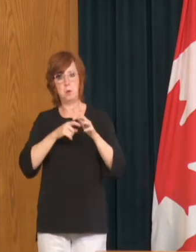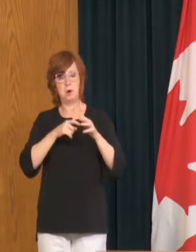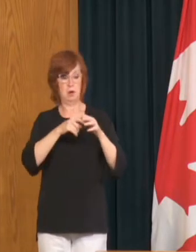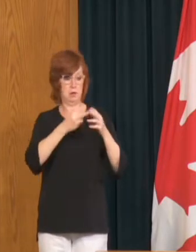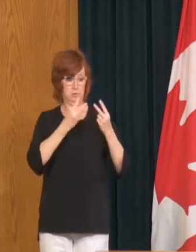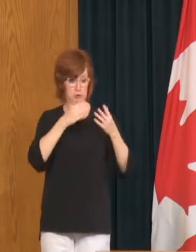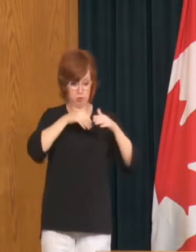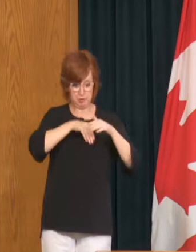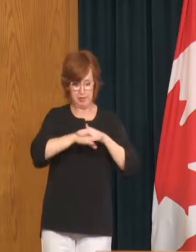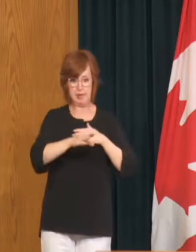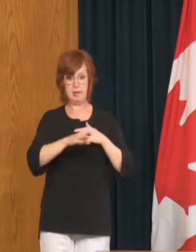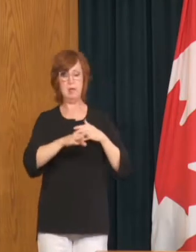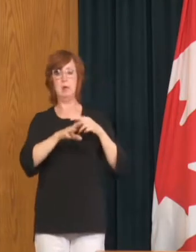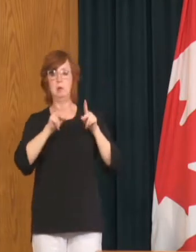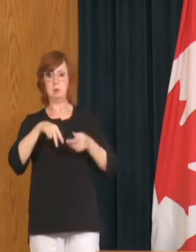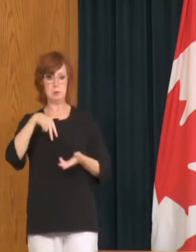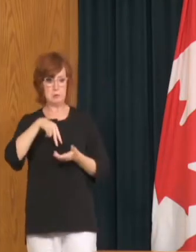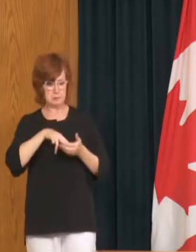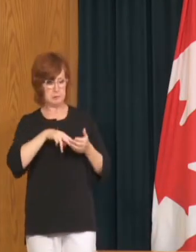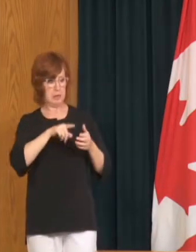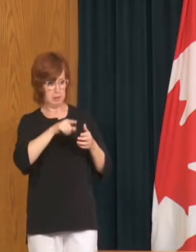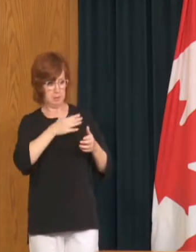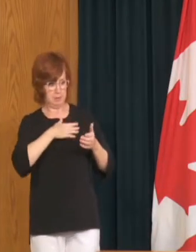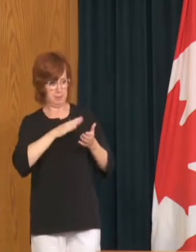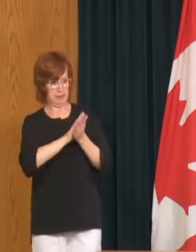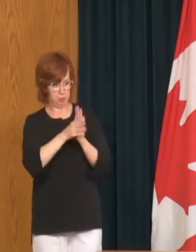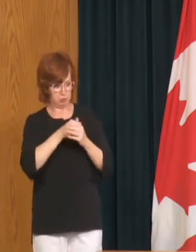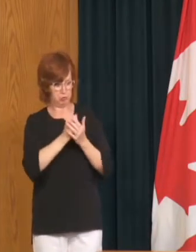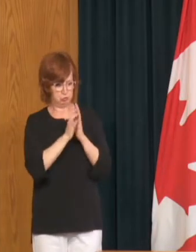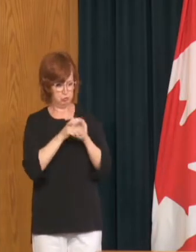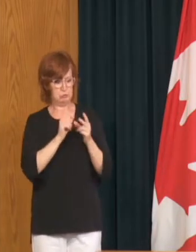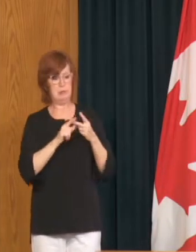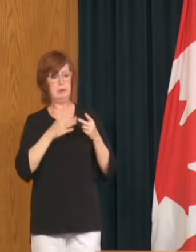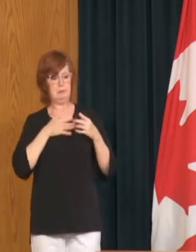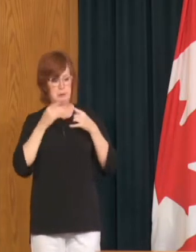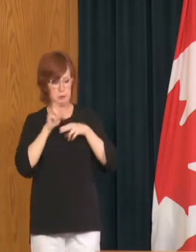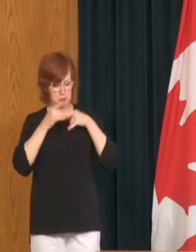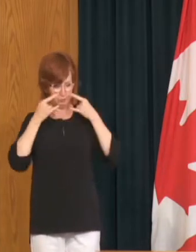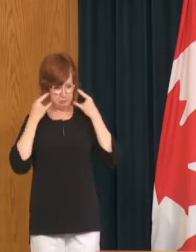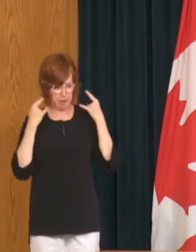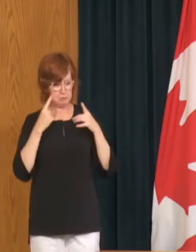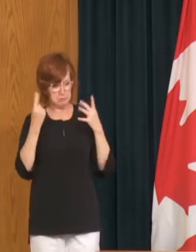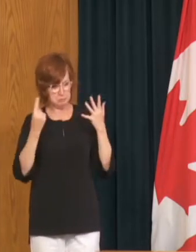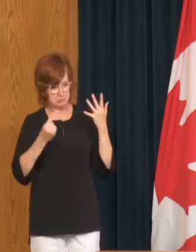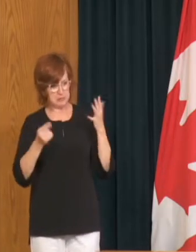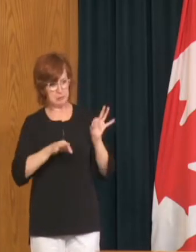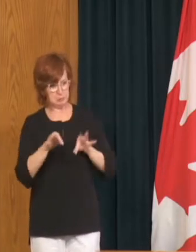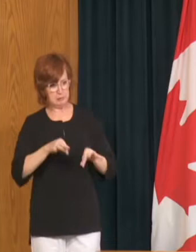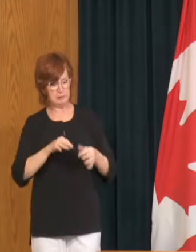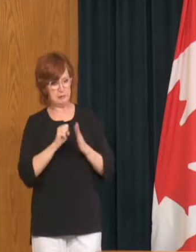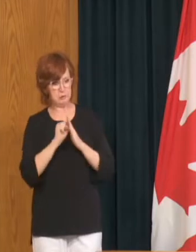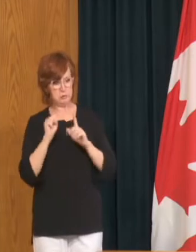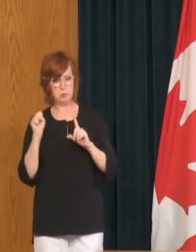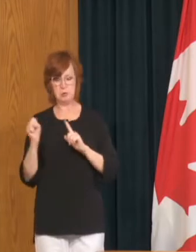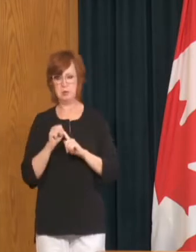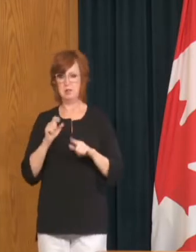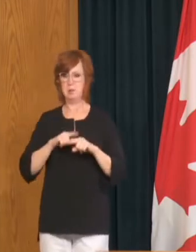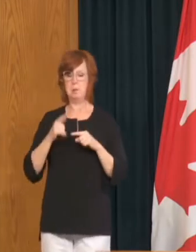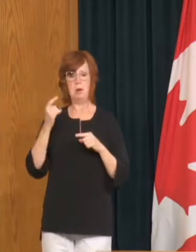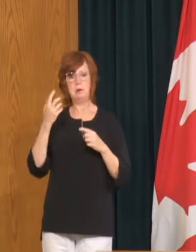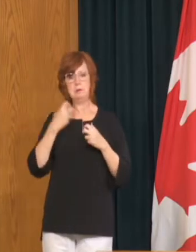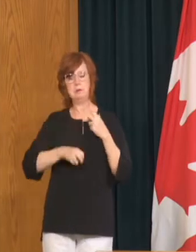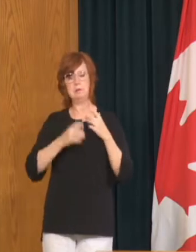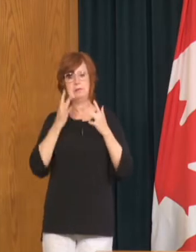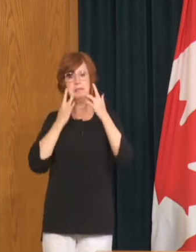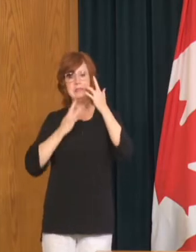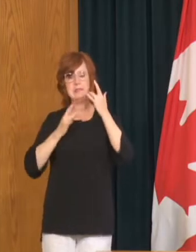happening. What steps, if any, are being taken to make sure that homes can actually take advantage of this opportunity to make sure seniors can see their